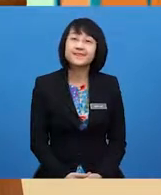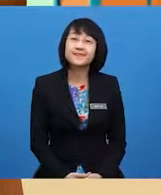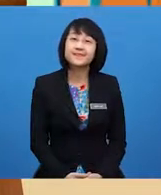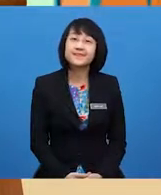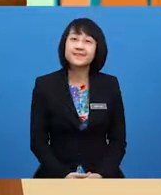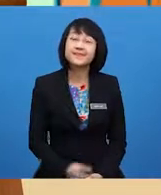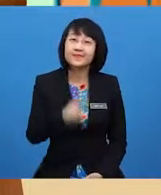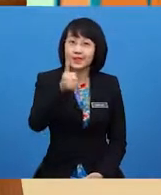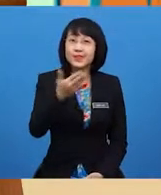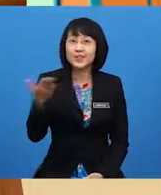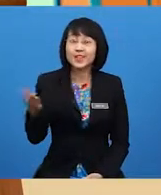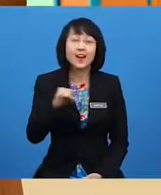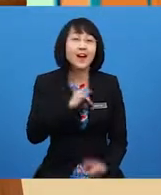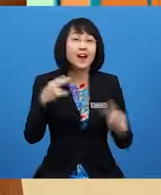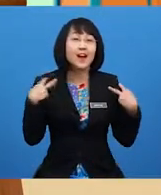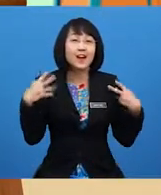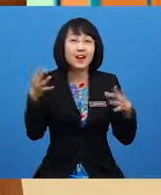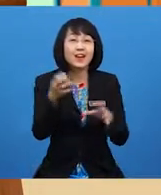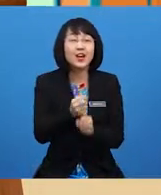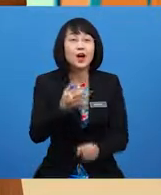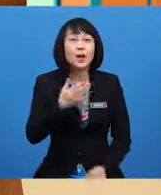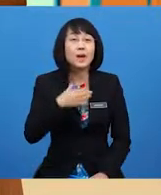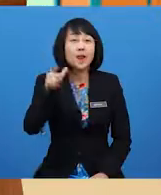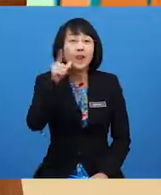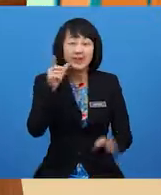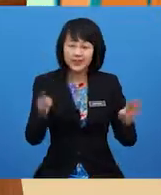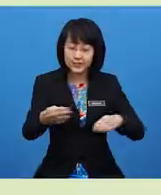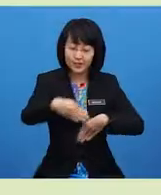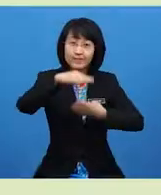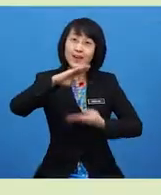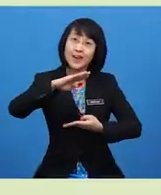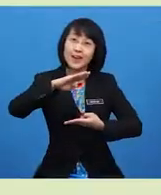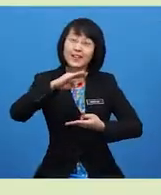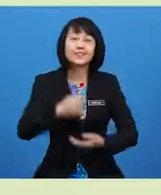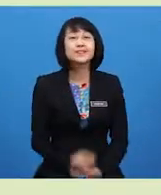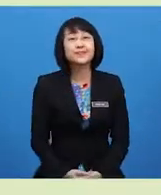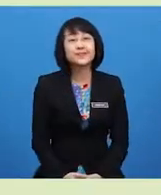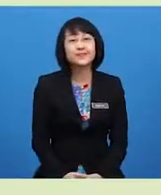good thing I've got my lunchbox.